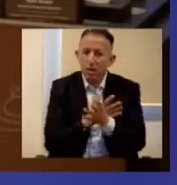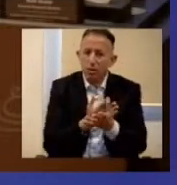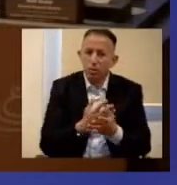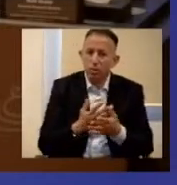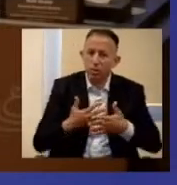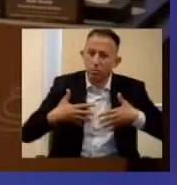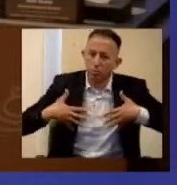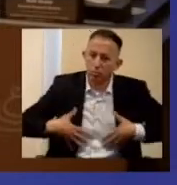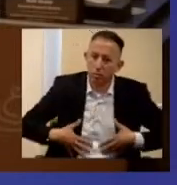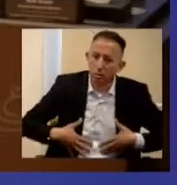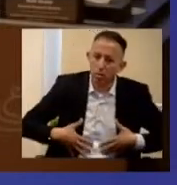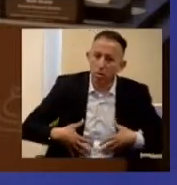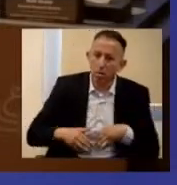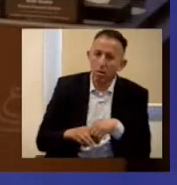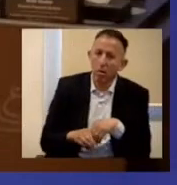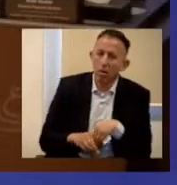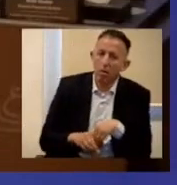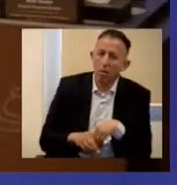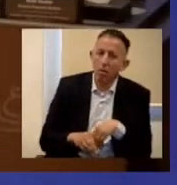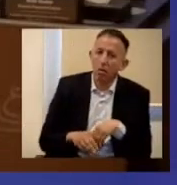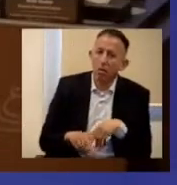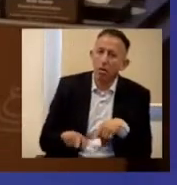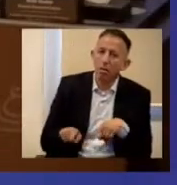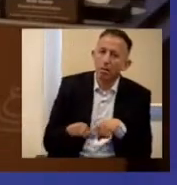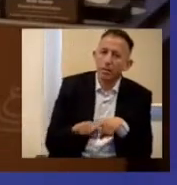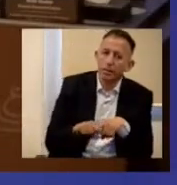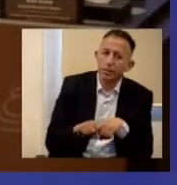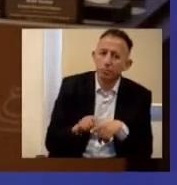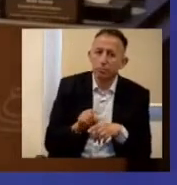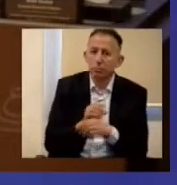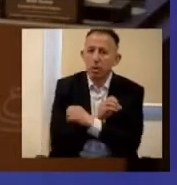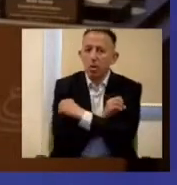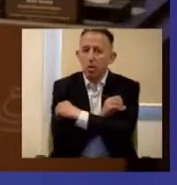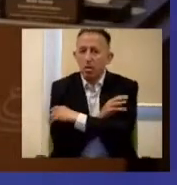of software capabilities, this is something certainly feasible.